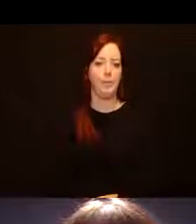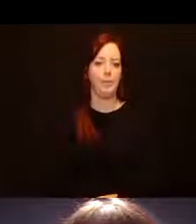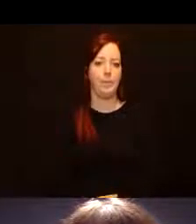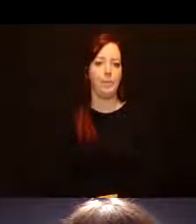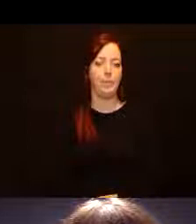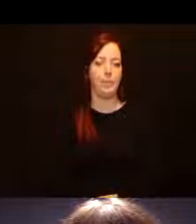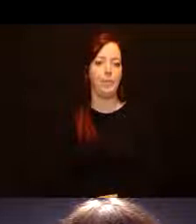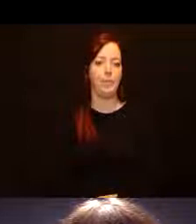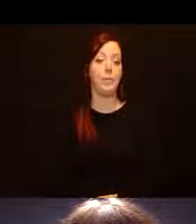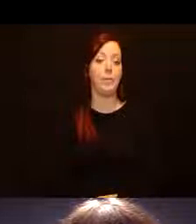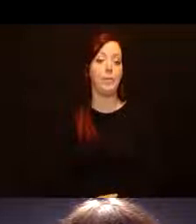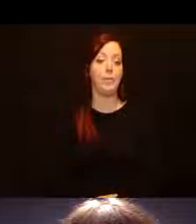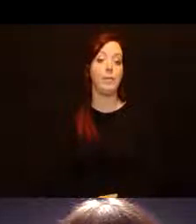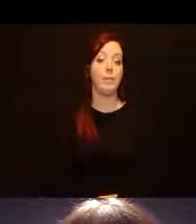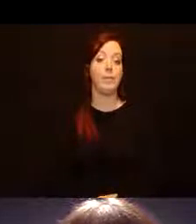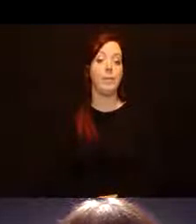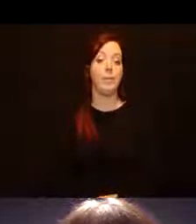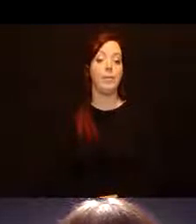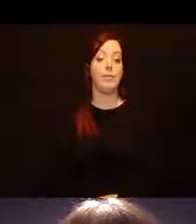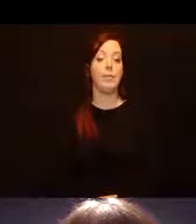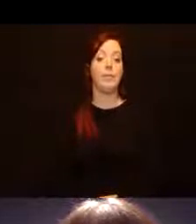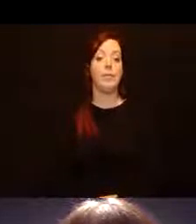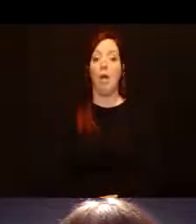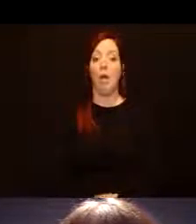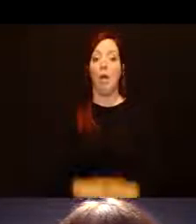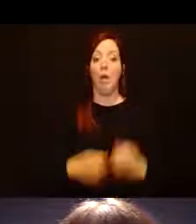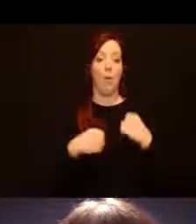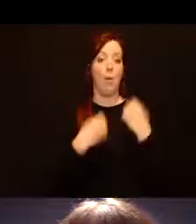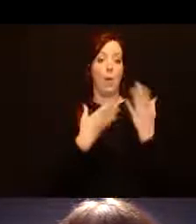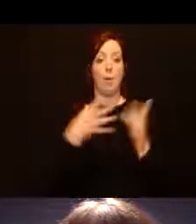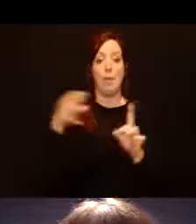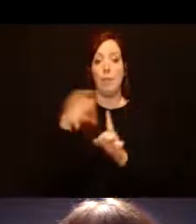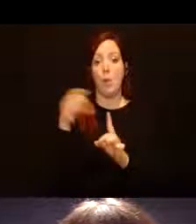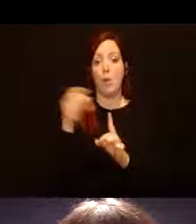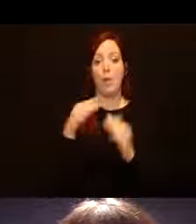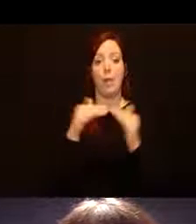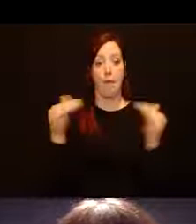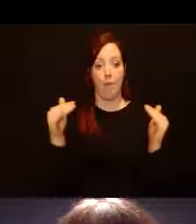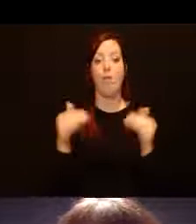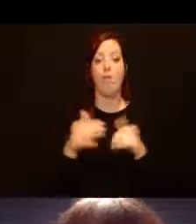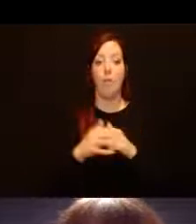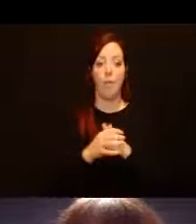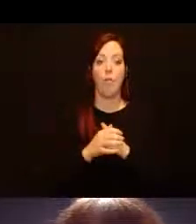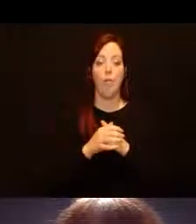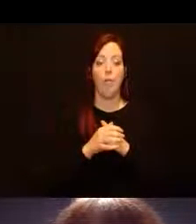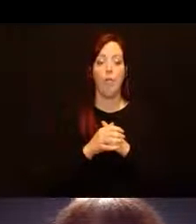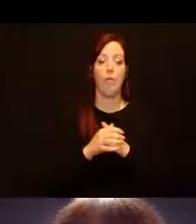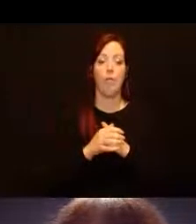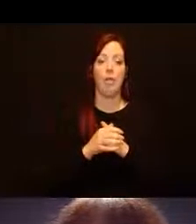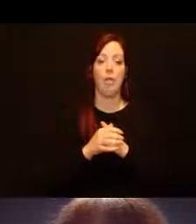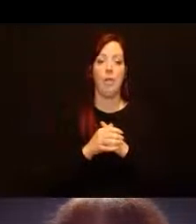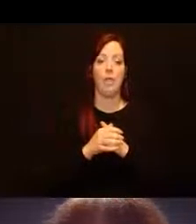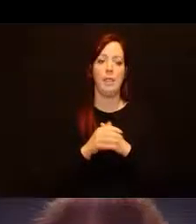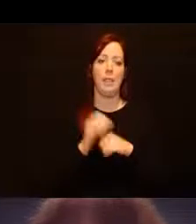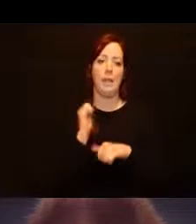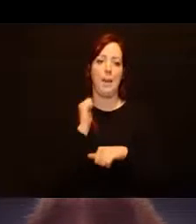And our recommendation level is based on the concept of equal energy